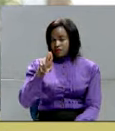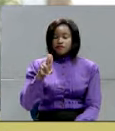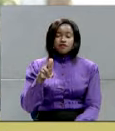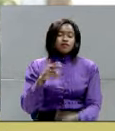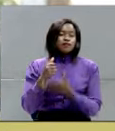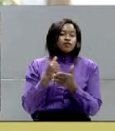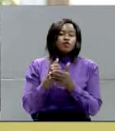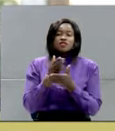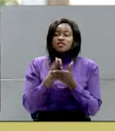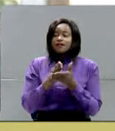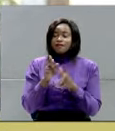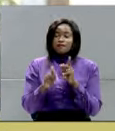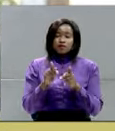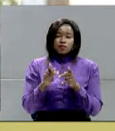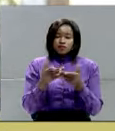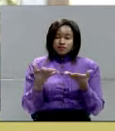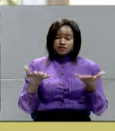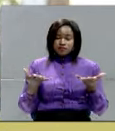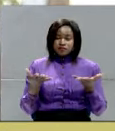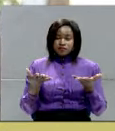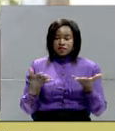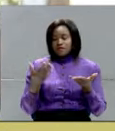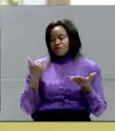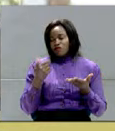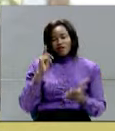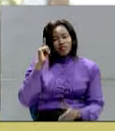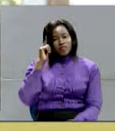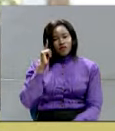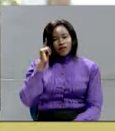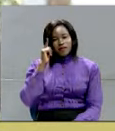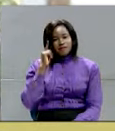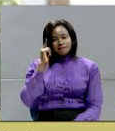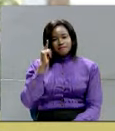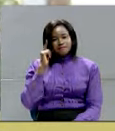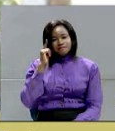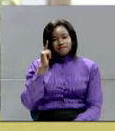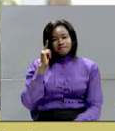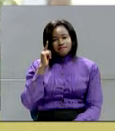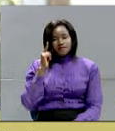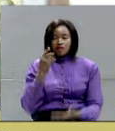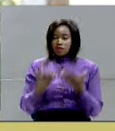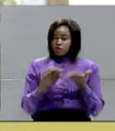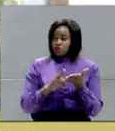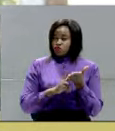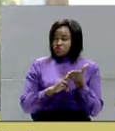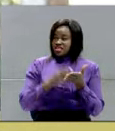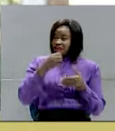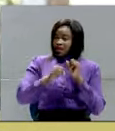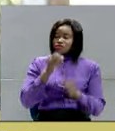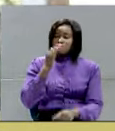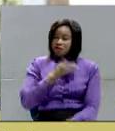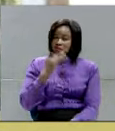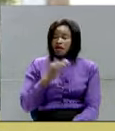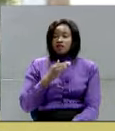because some people had thought of using crime